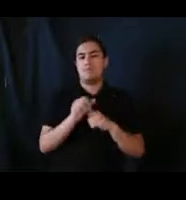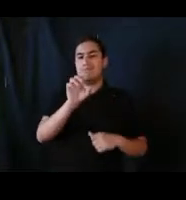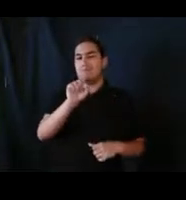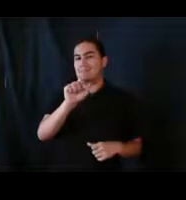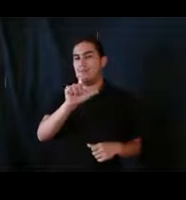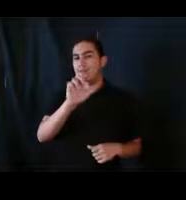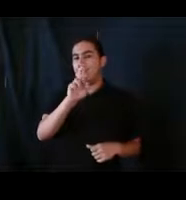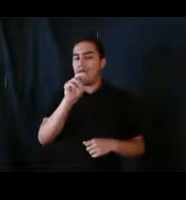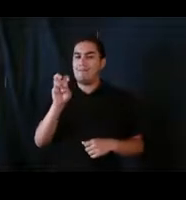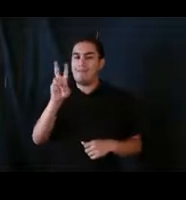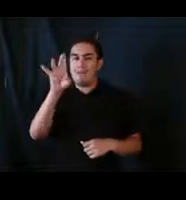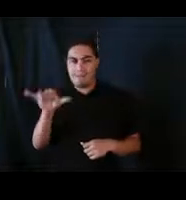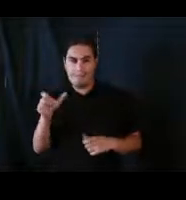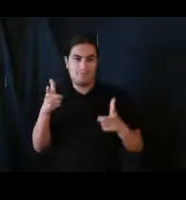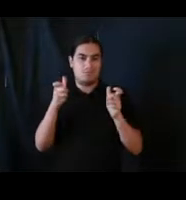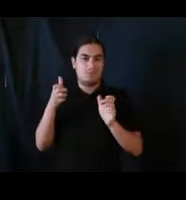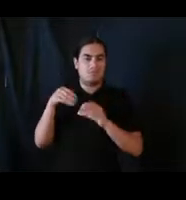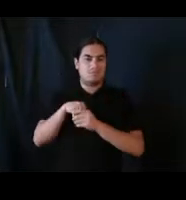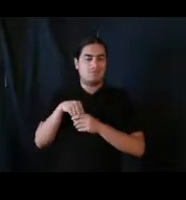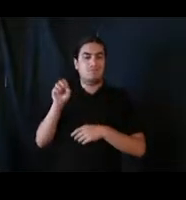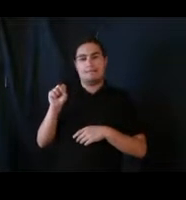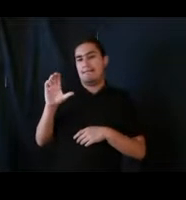program in santa clara county